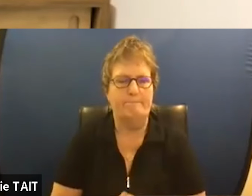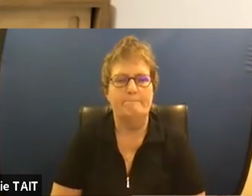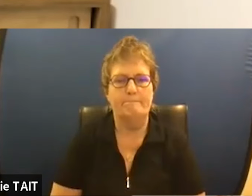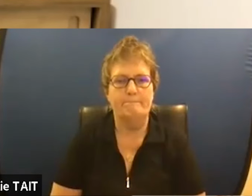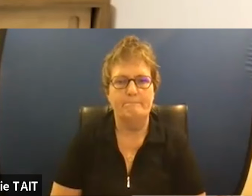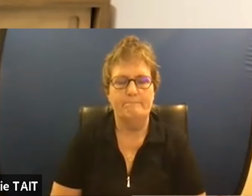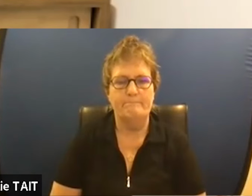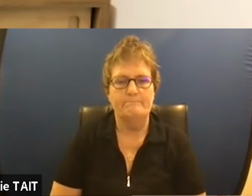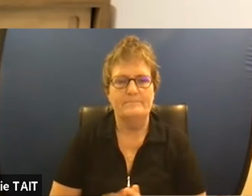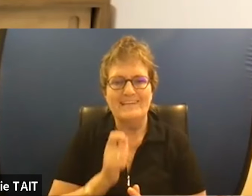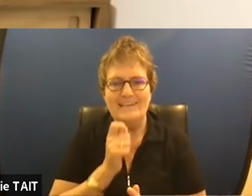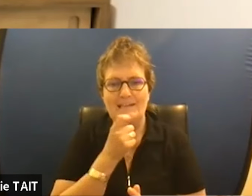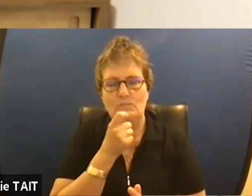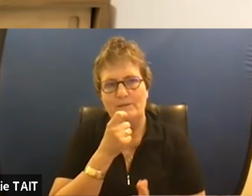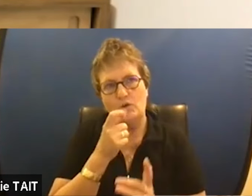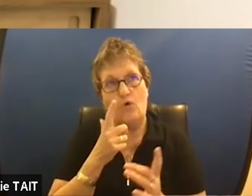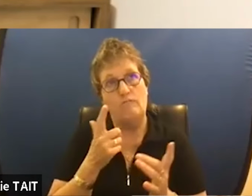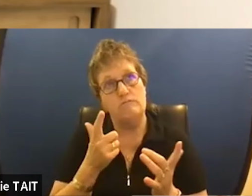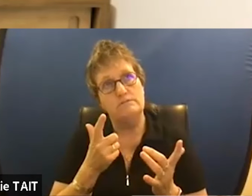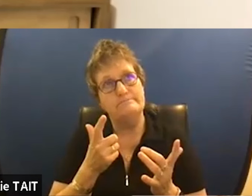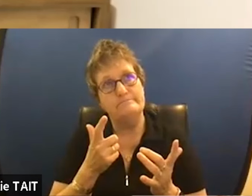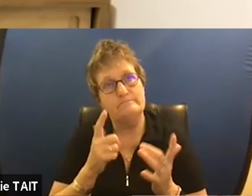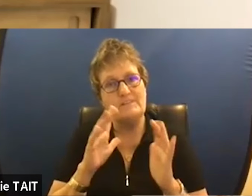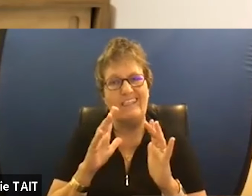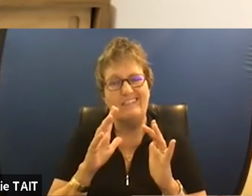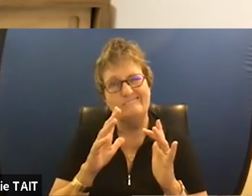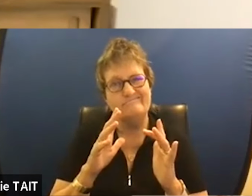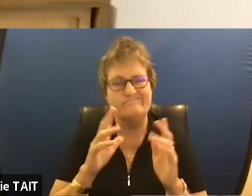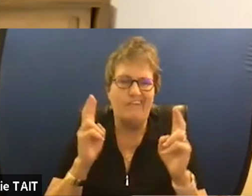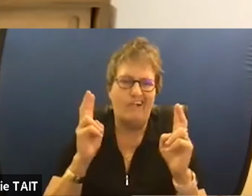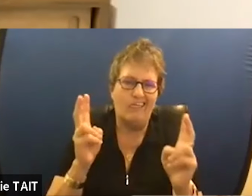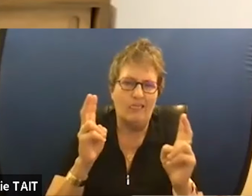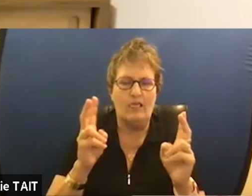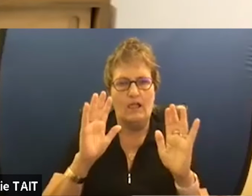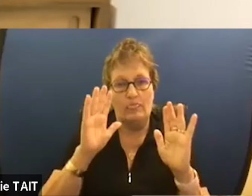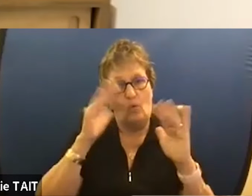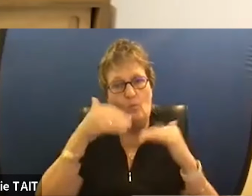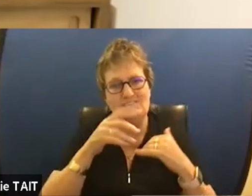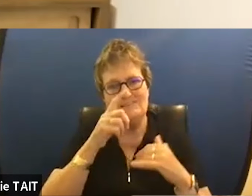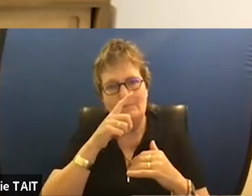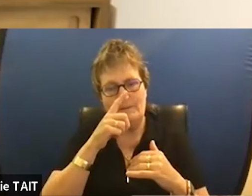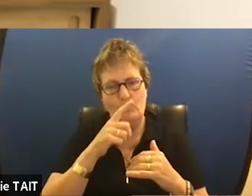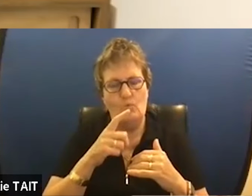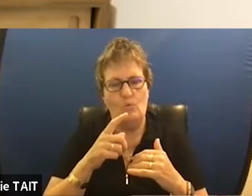it is a little bit of a stereotype, but autistic people are often